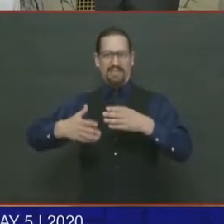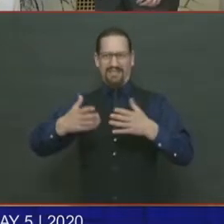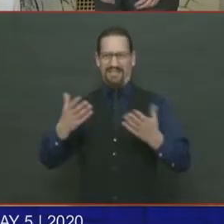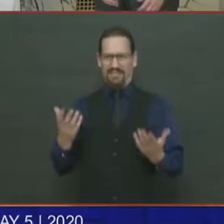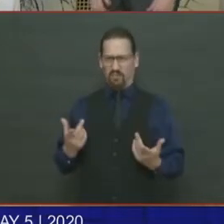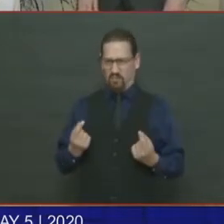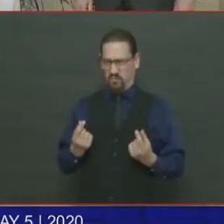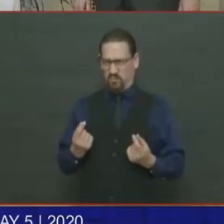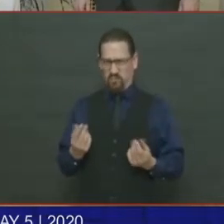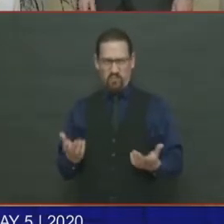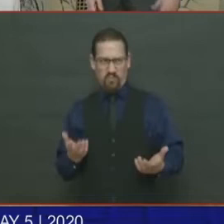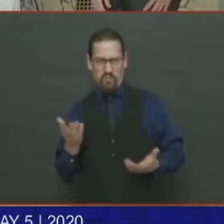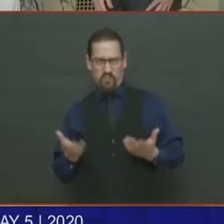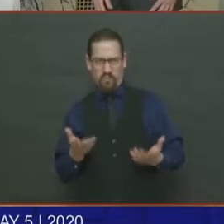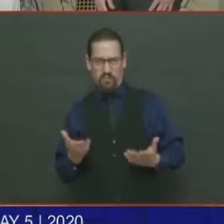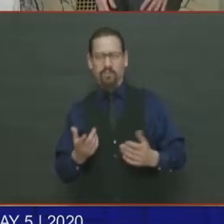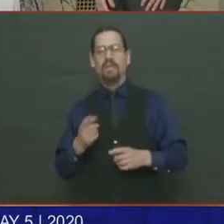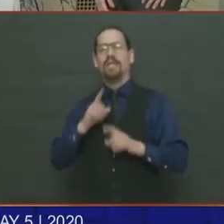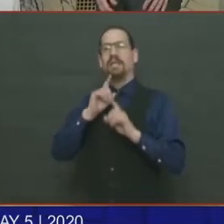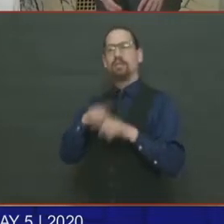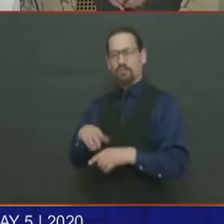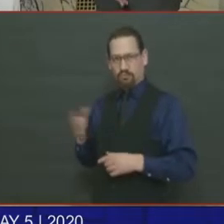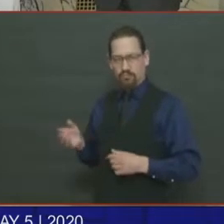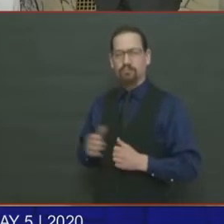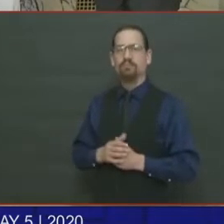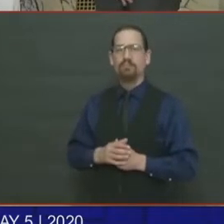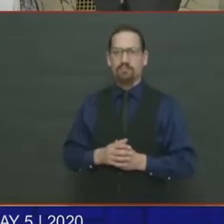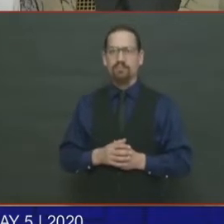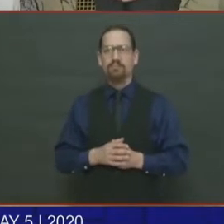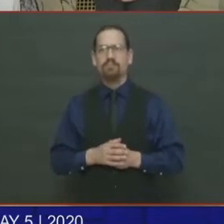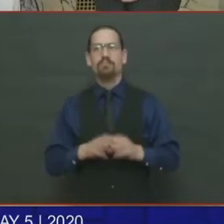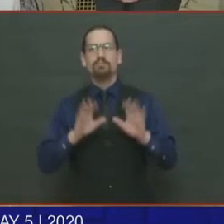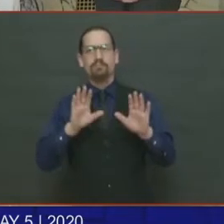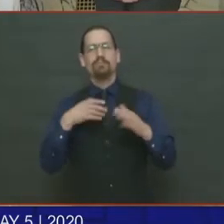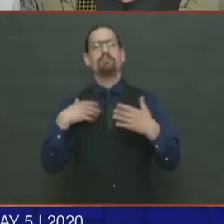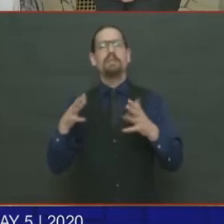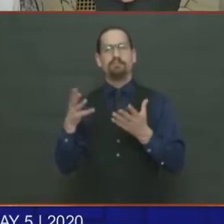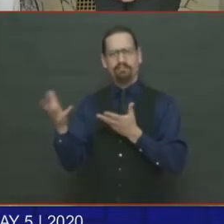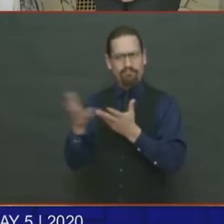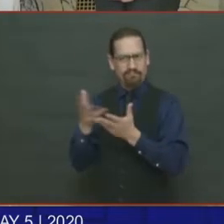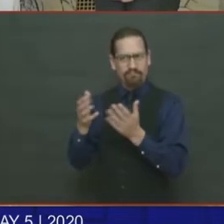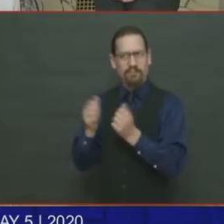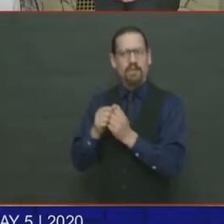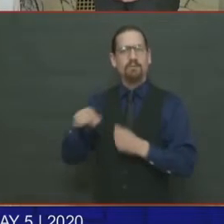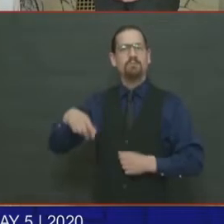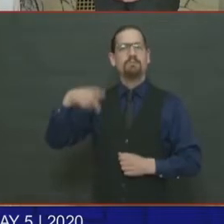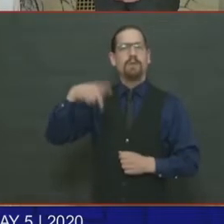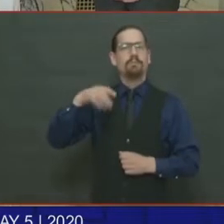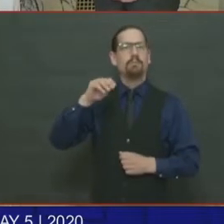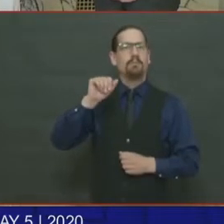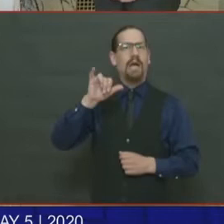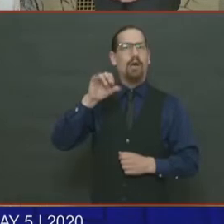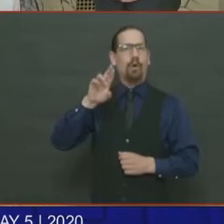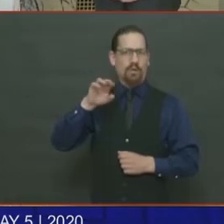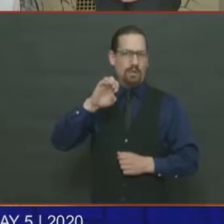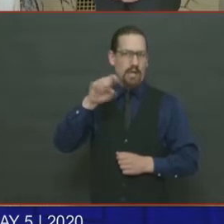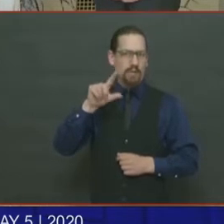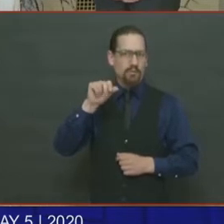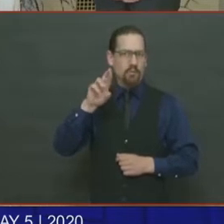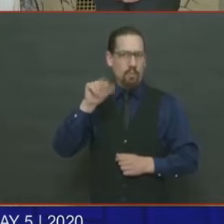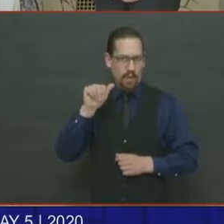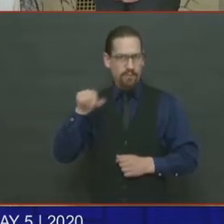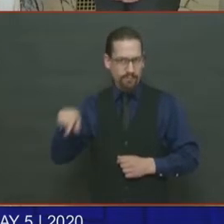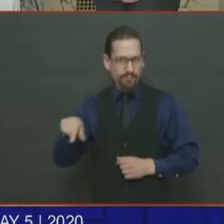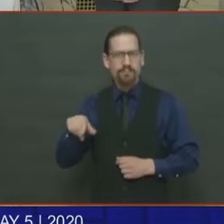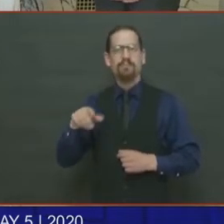tough call. I'm in touch with the mayor of Providence constantly. Our teams are talking pretty much